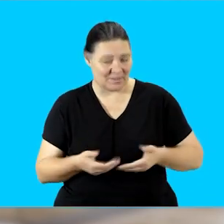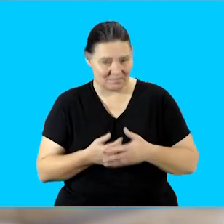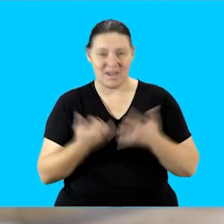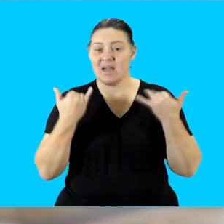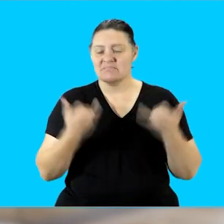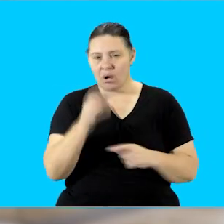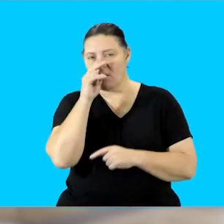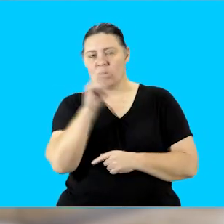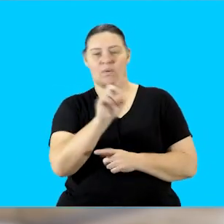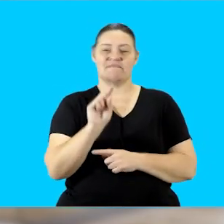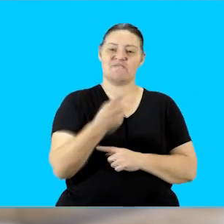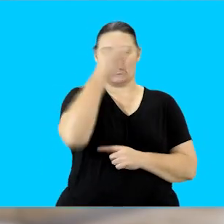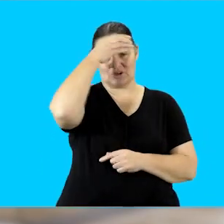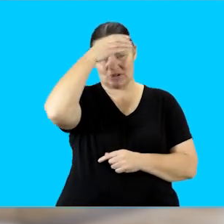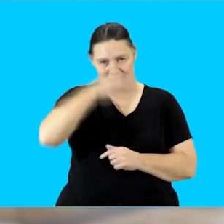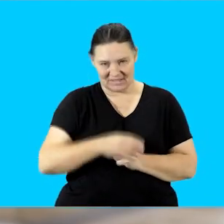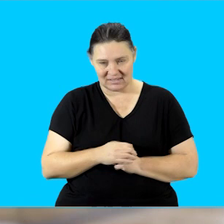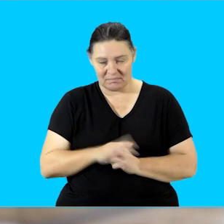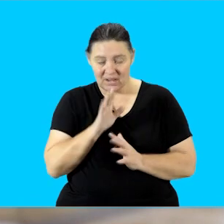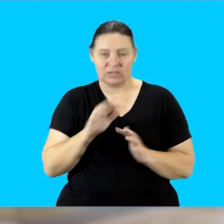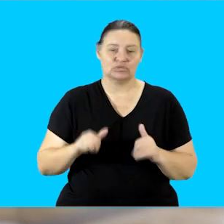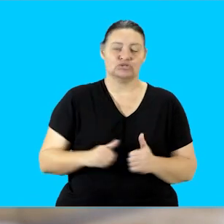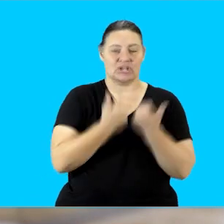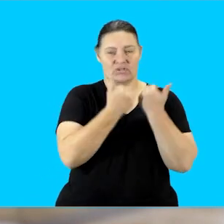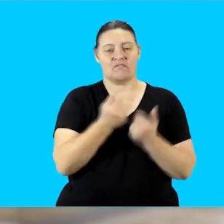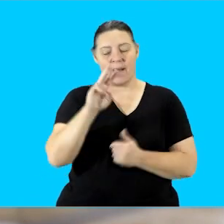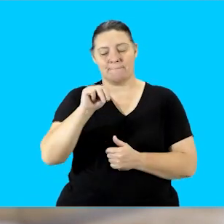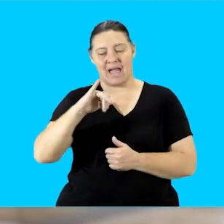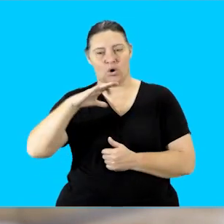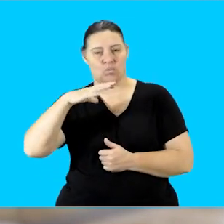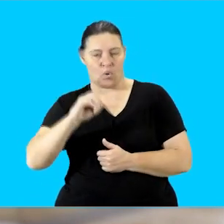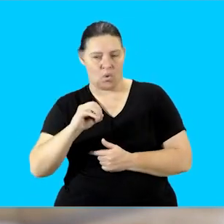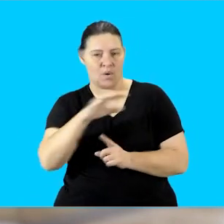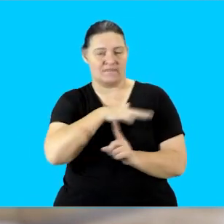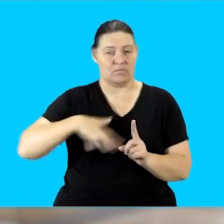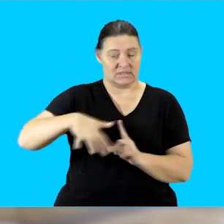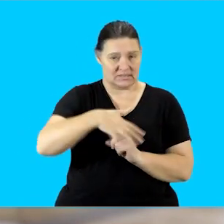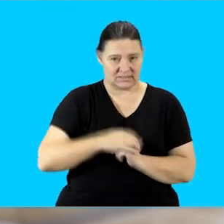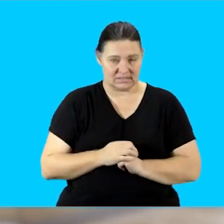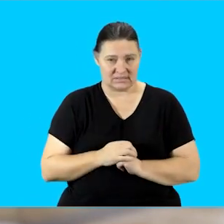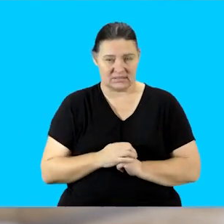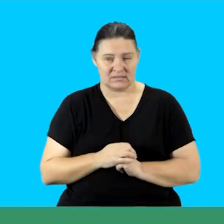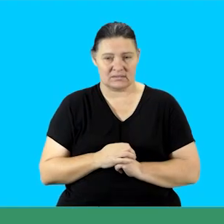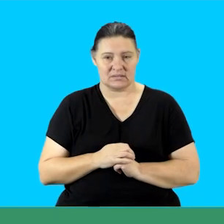Welcome back, learners. Now let's look at our first concept, which is challenges of the microenvironment.